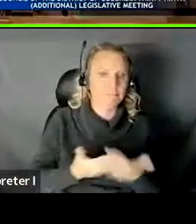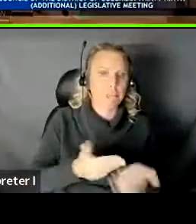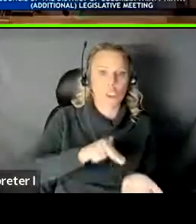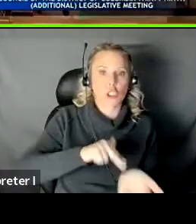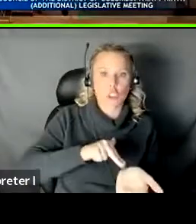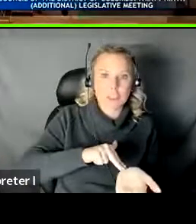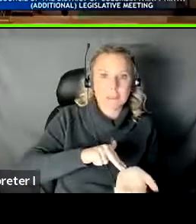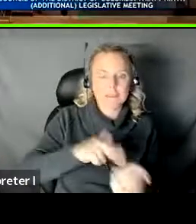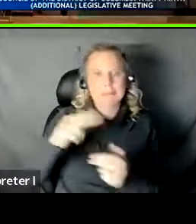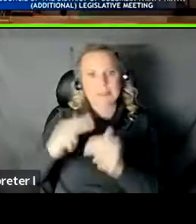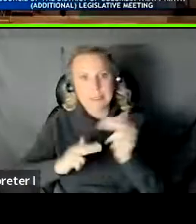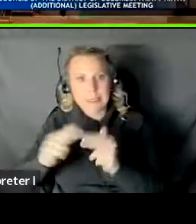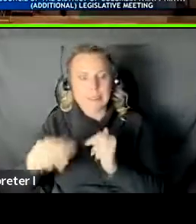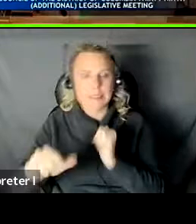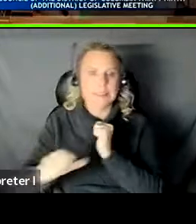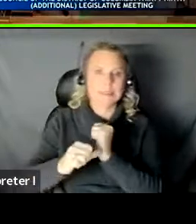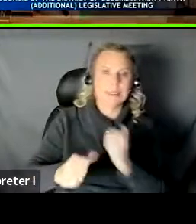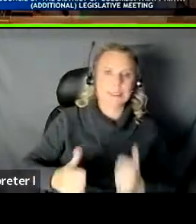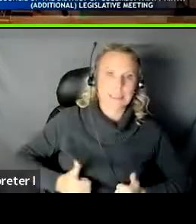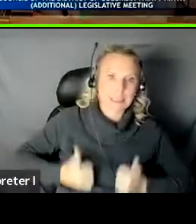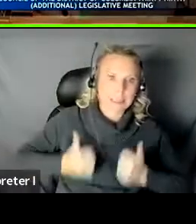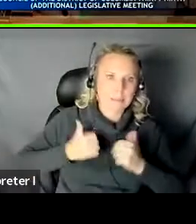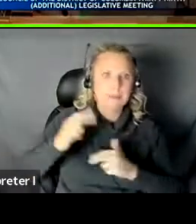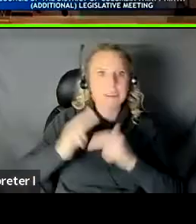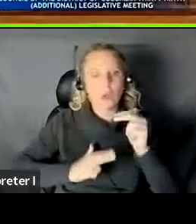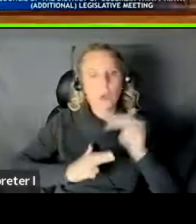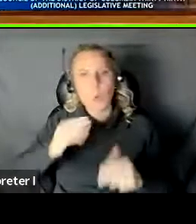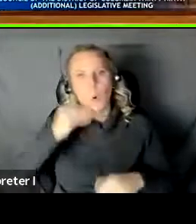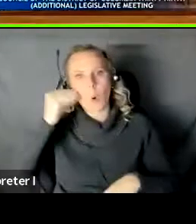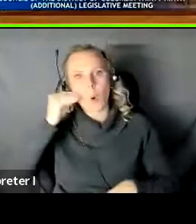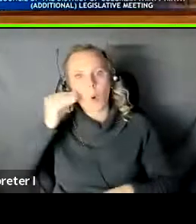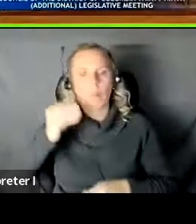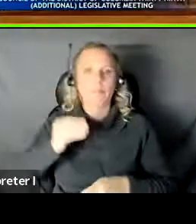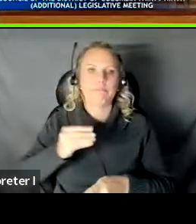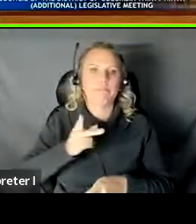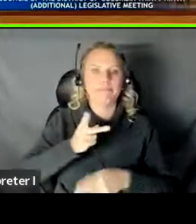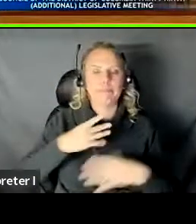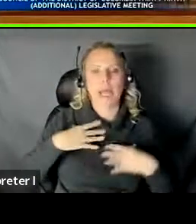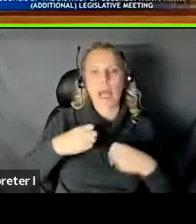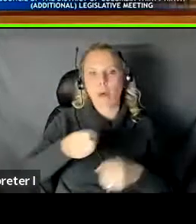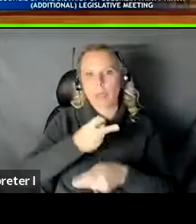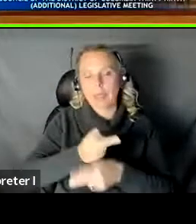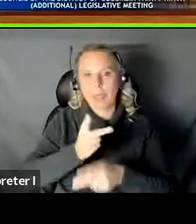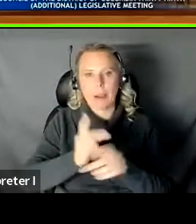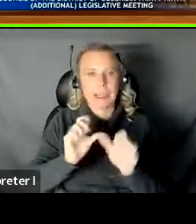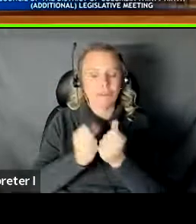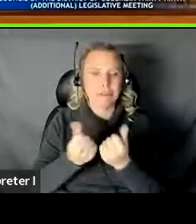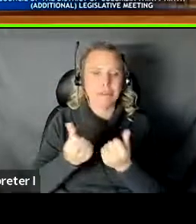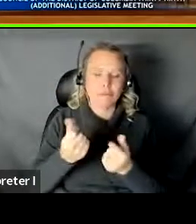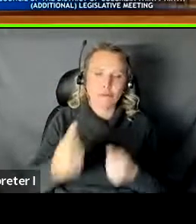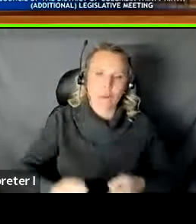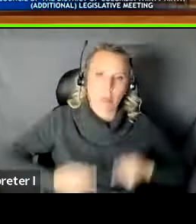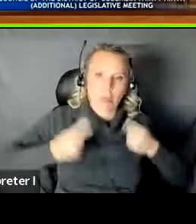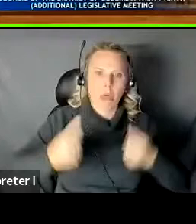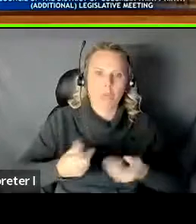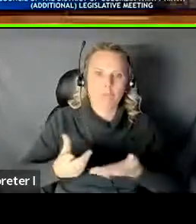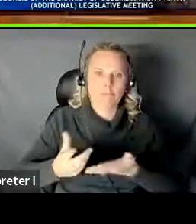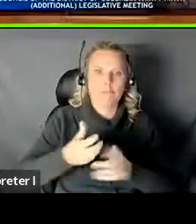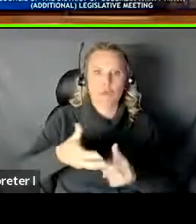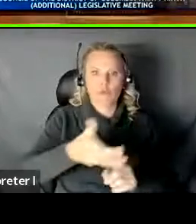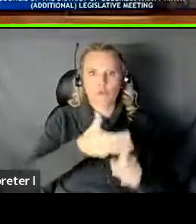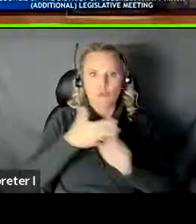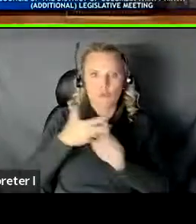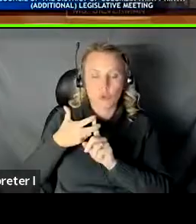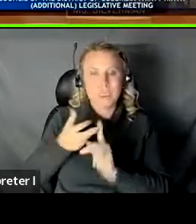Nursing facilities, assisted living facilities, home healthcare agencies have long faced challenges in recruiting